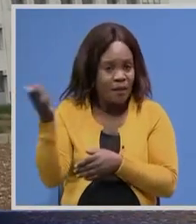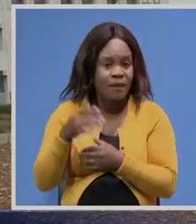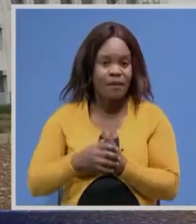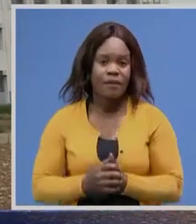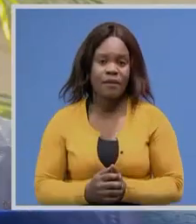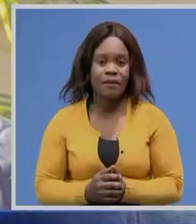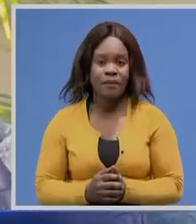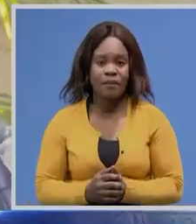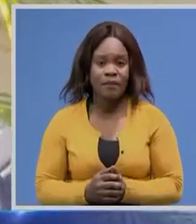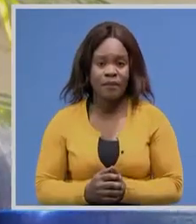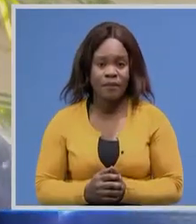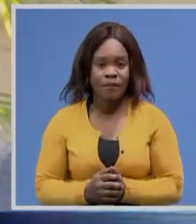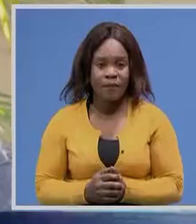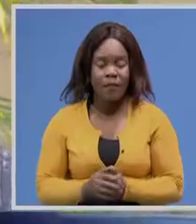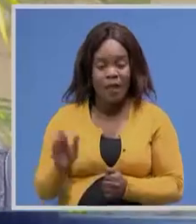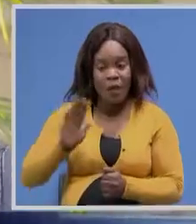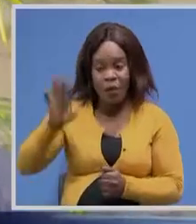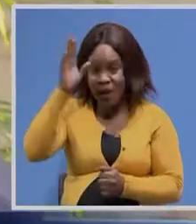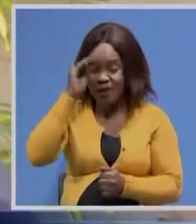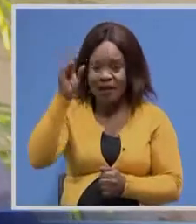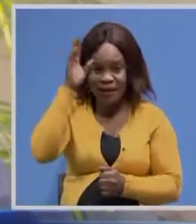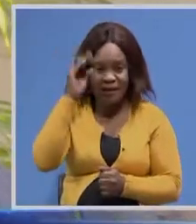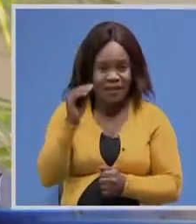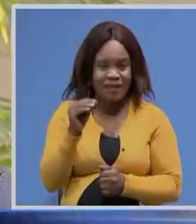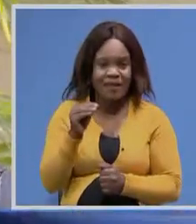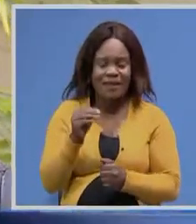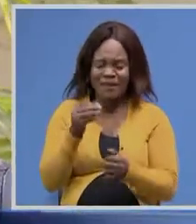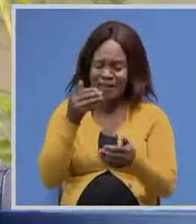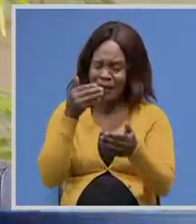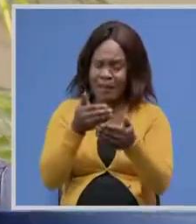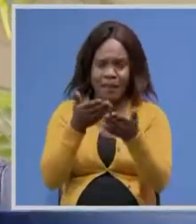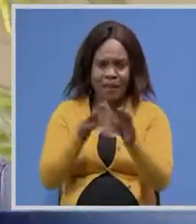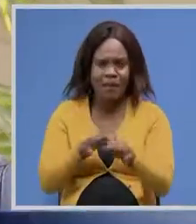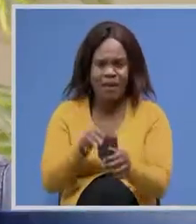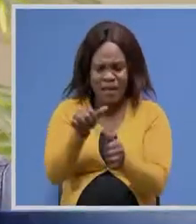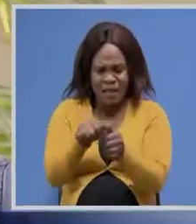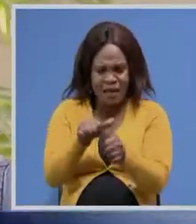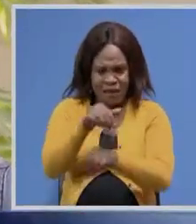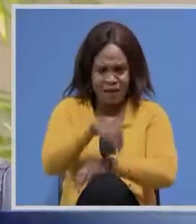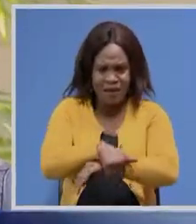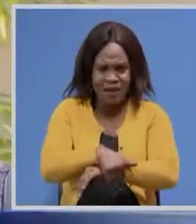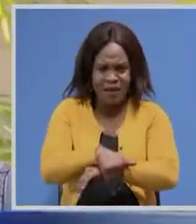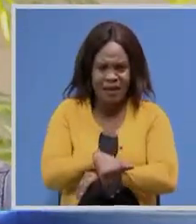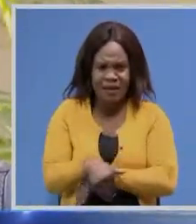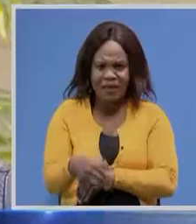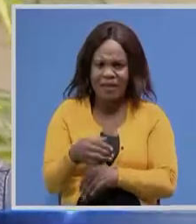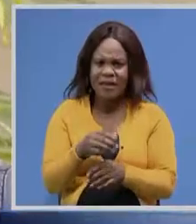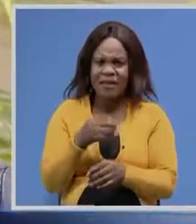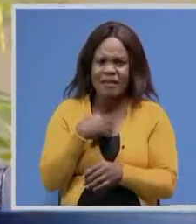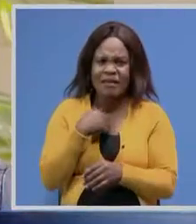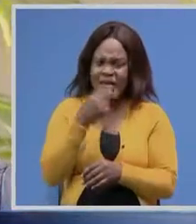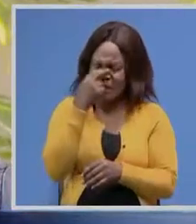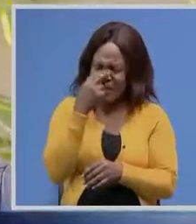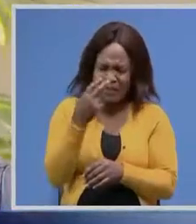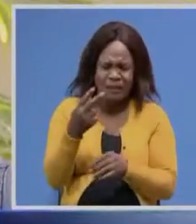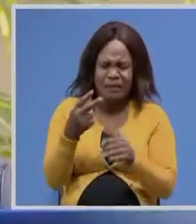Center. His experience was a close encounter with death. Each night I could even picture, you know, tents being